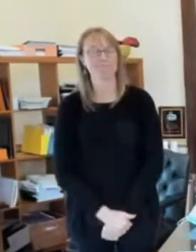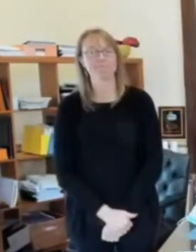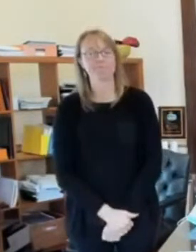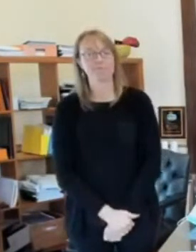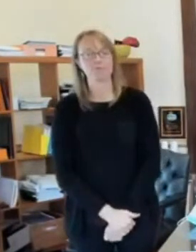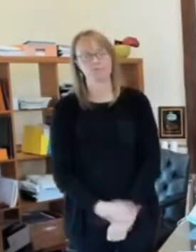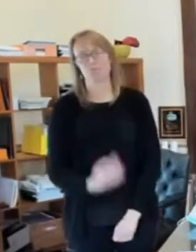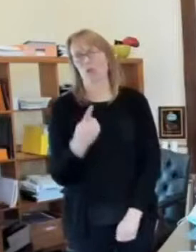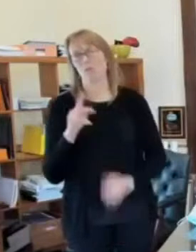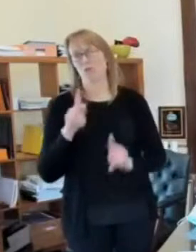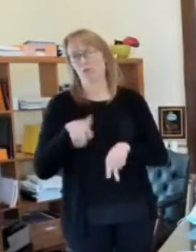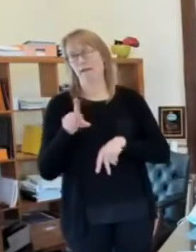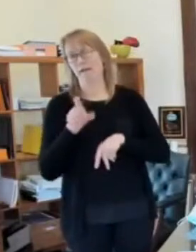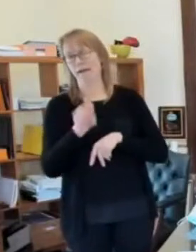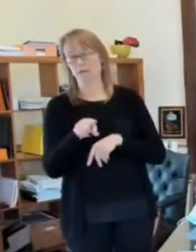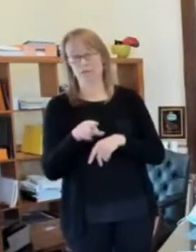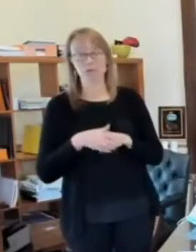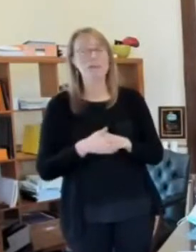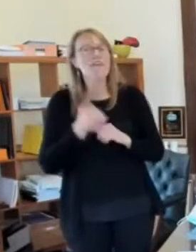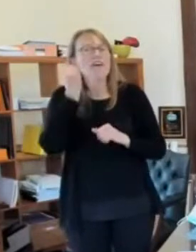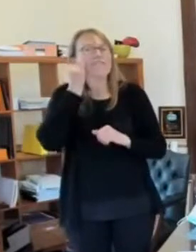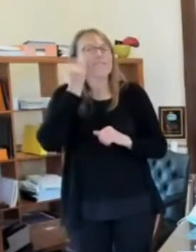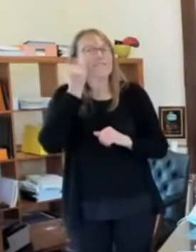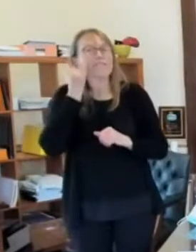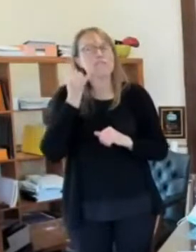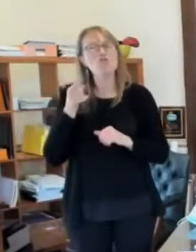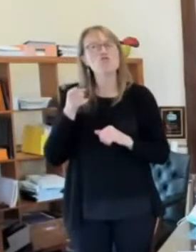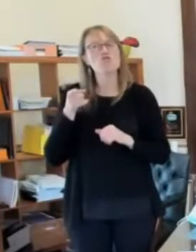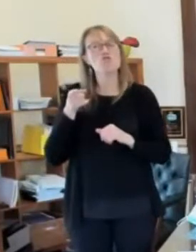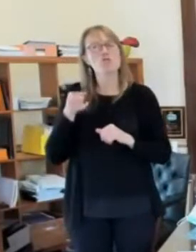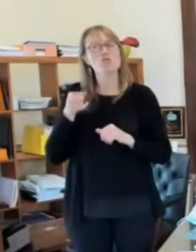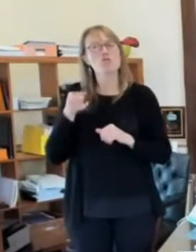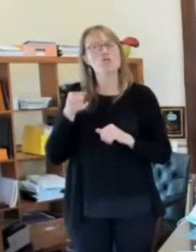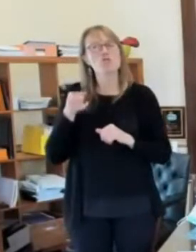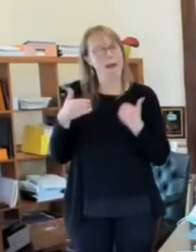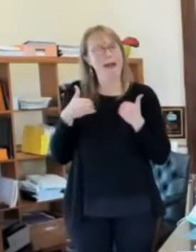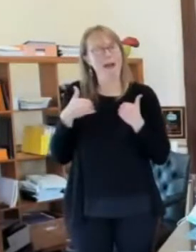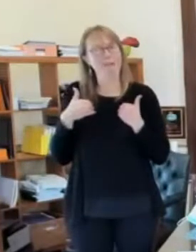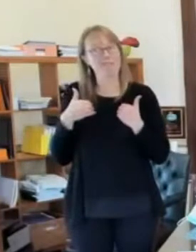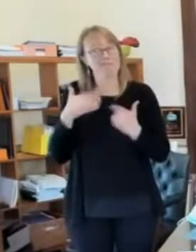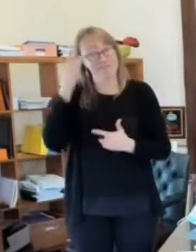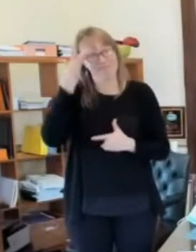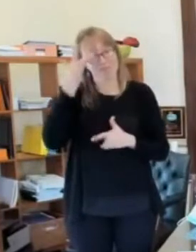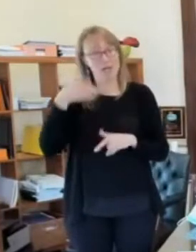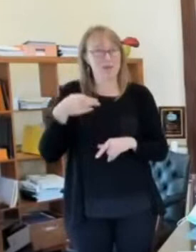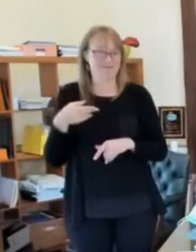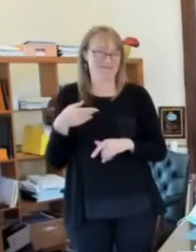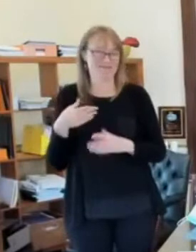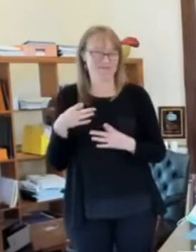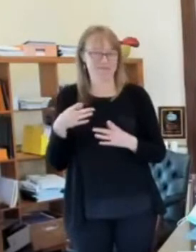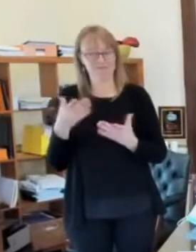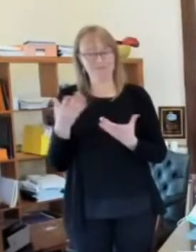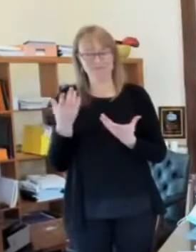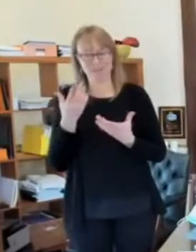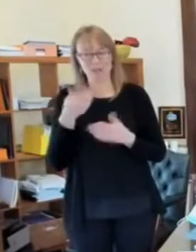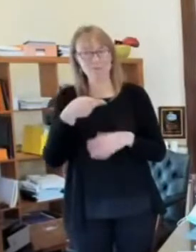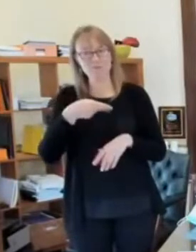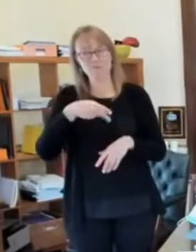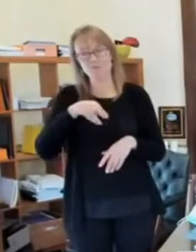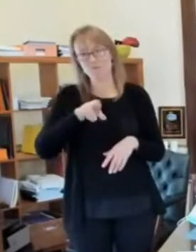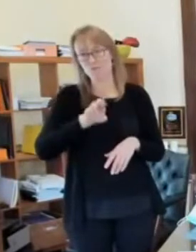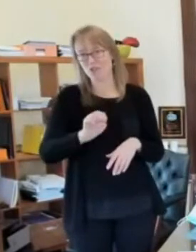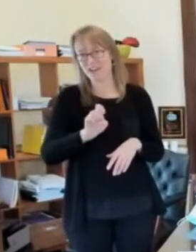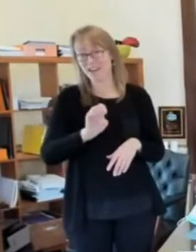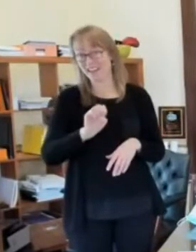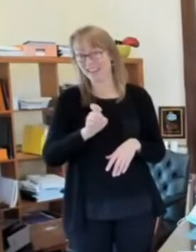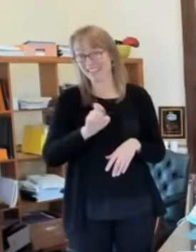have pre-existing conditions and fall in tiers, do you have to prove what your condition is or how you qualify when it's your turn